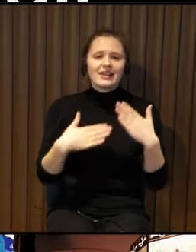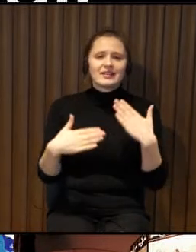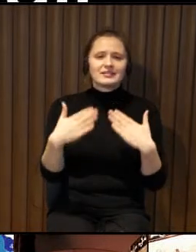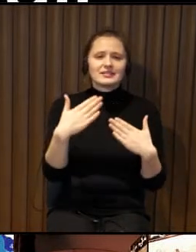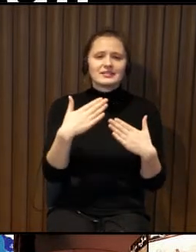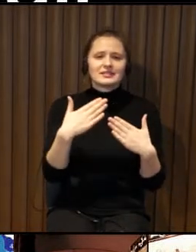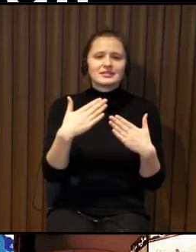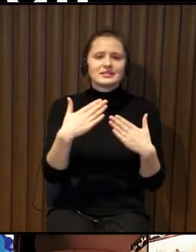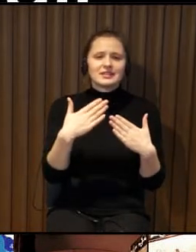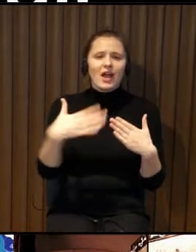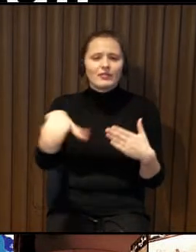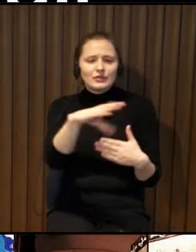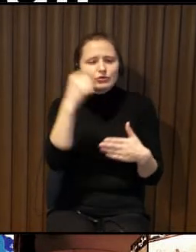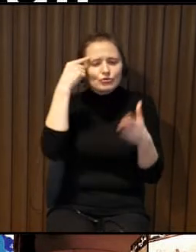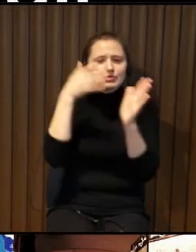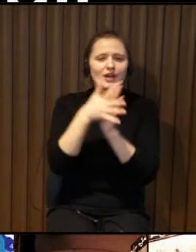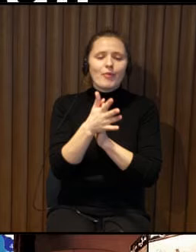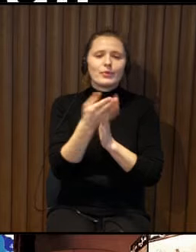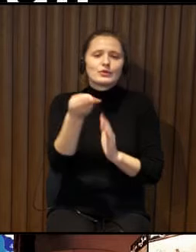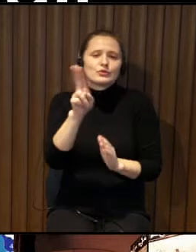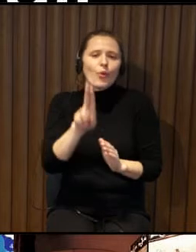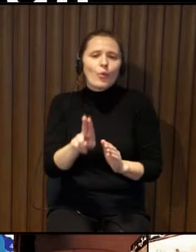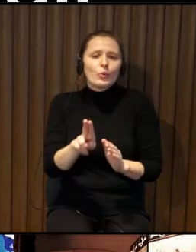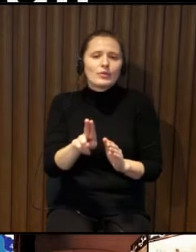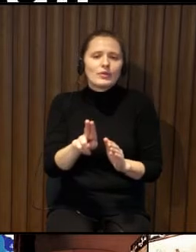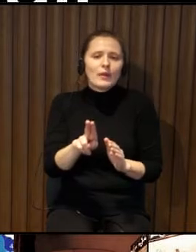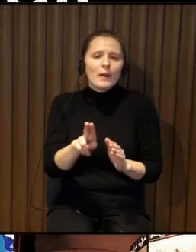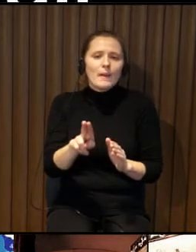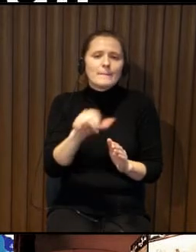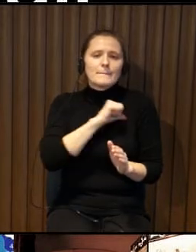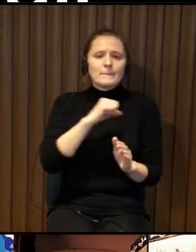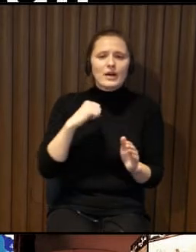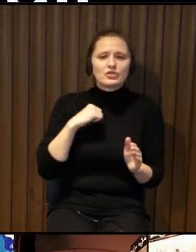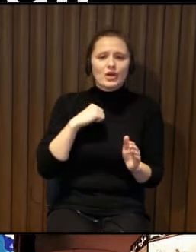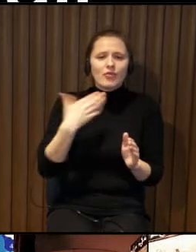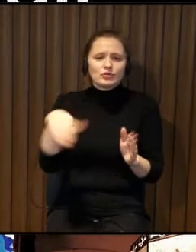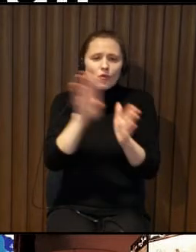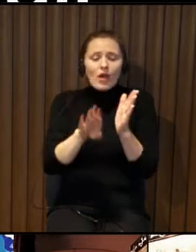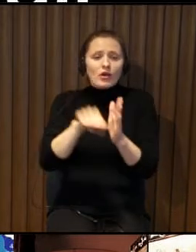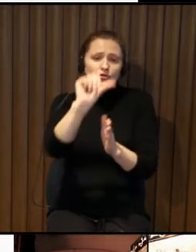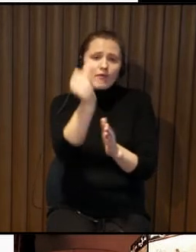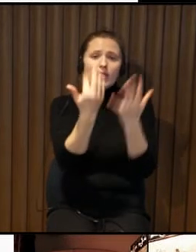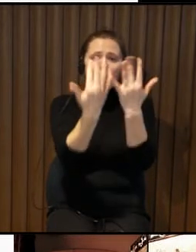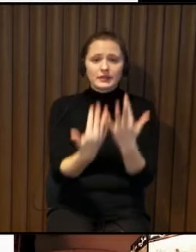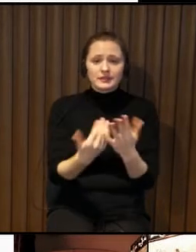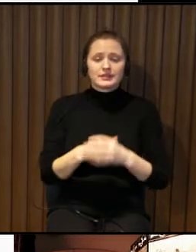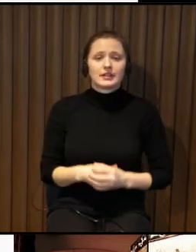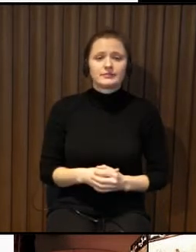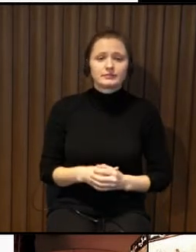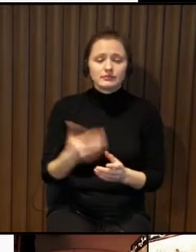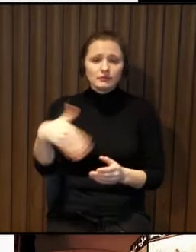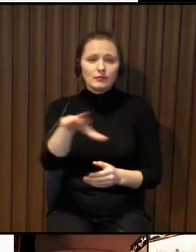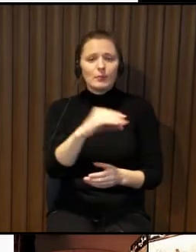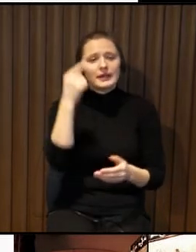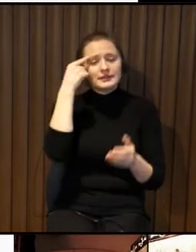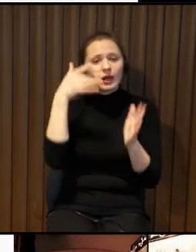value. Those of you working in welfare have likely experienced the impact of these priorities. This